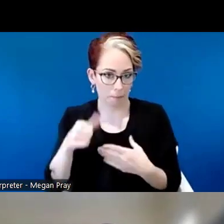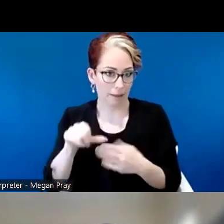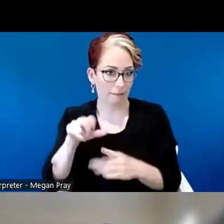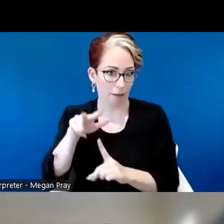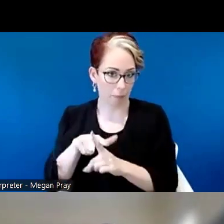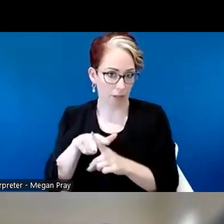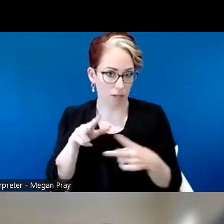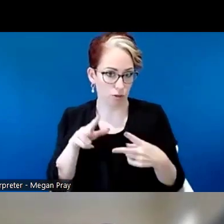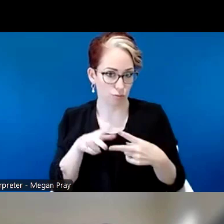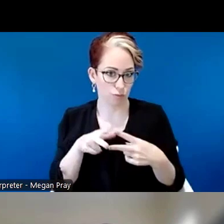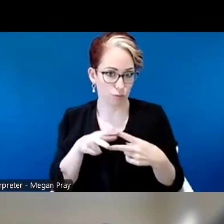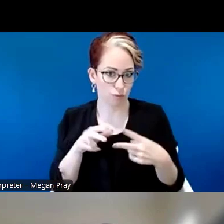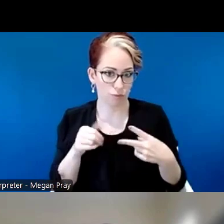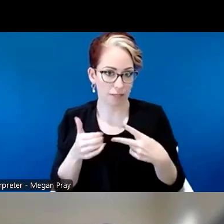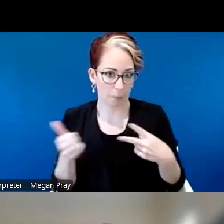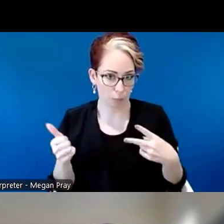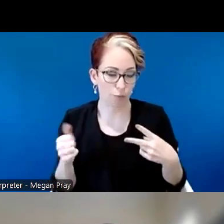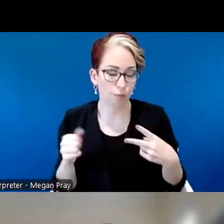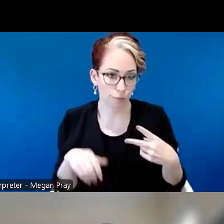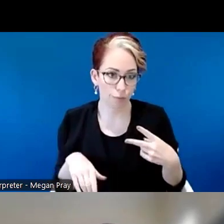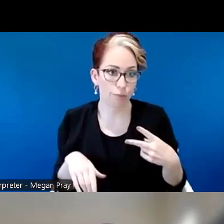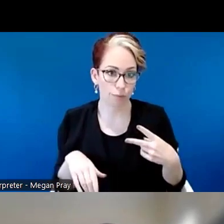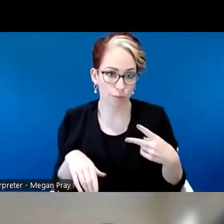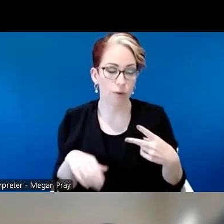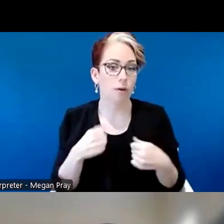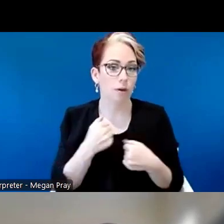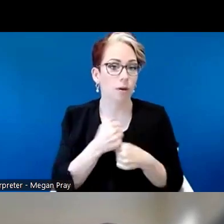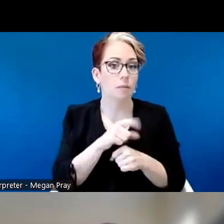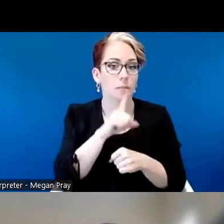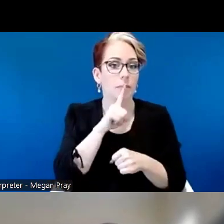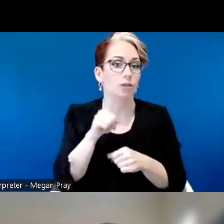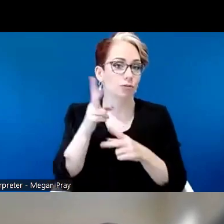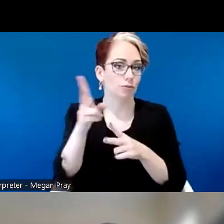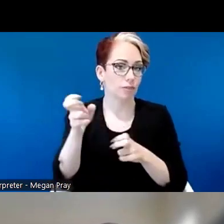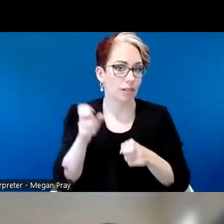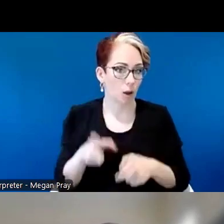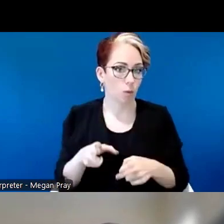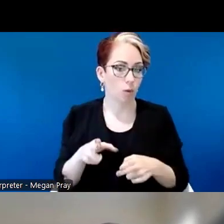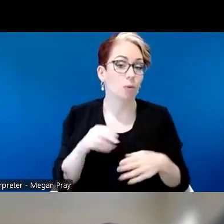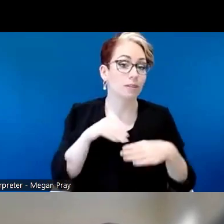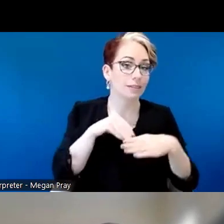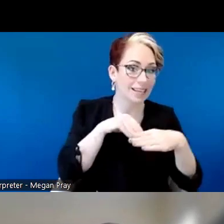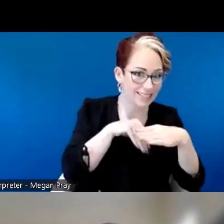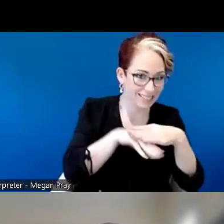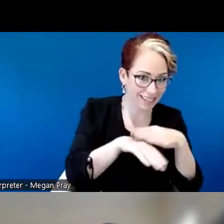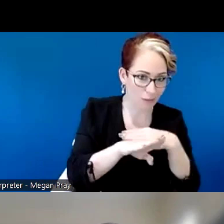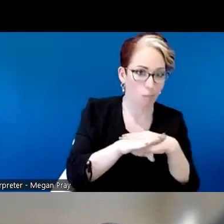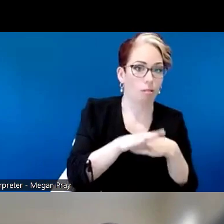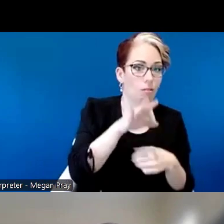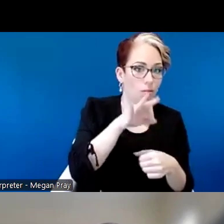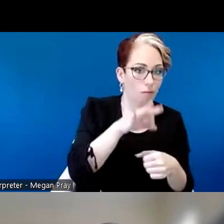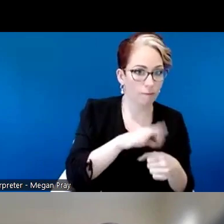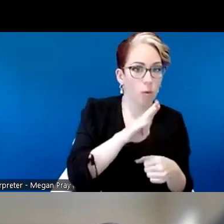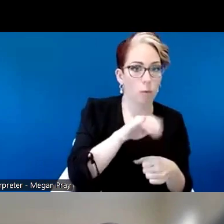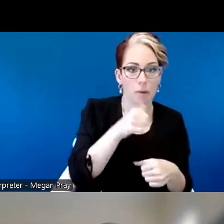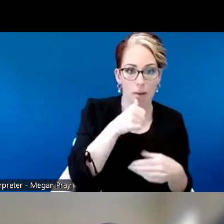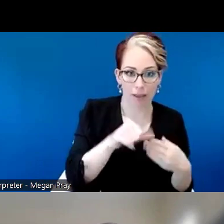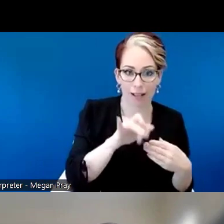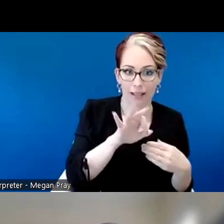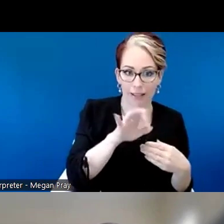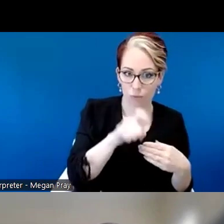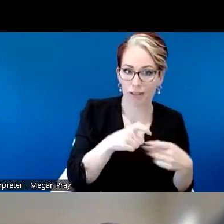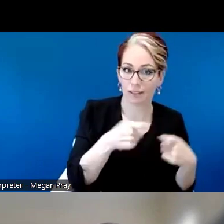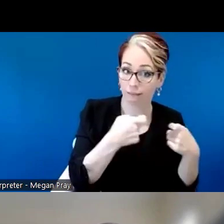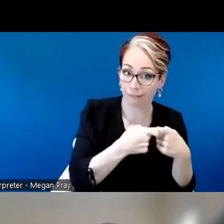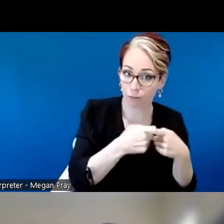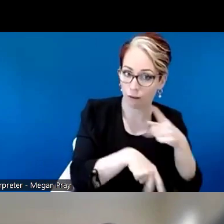application. And so make sure that you download the accessible vote by mail if you need that accessible electronic